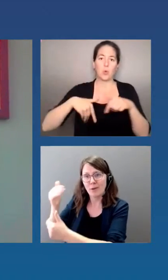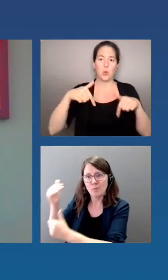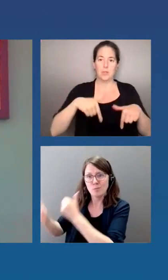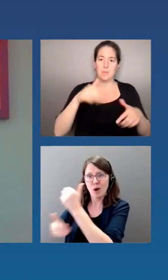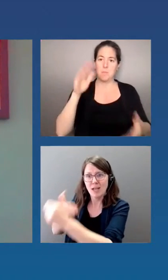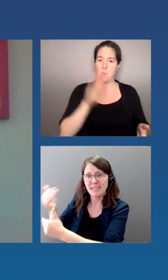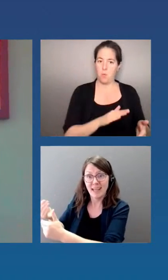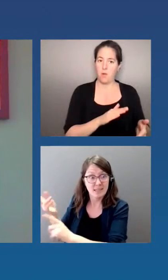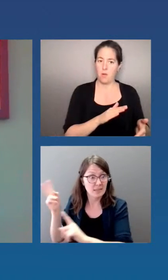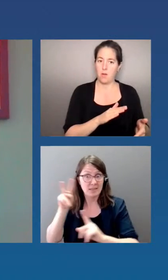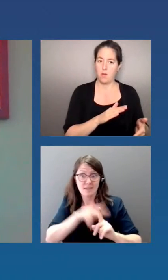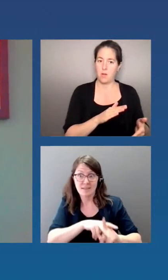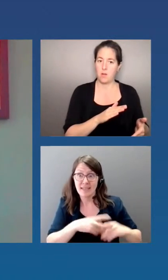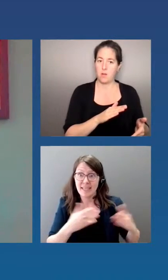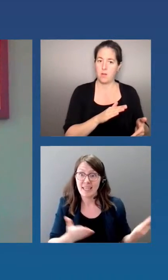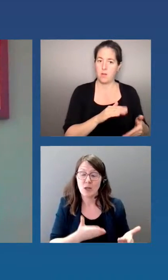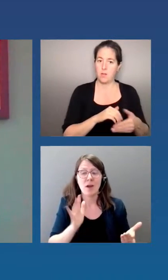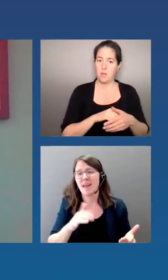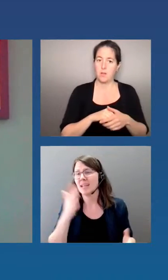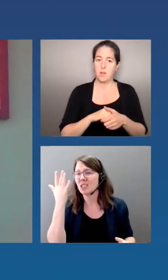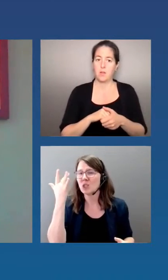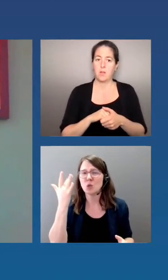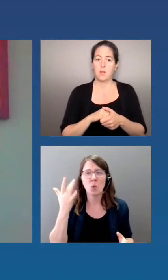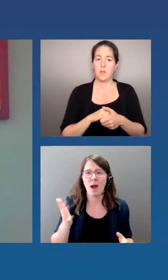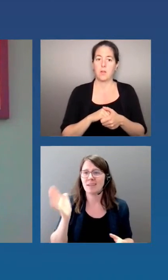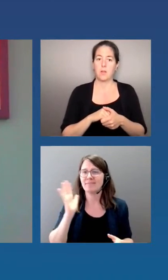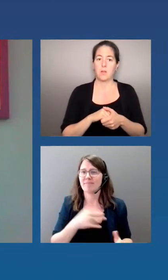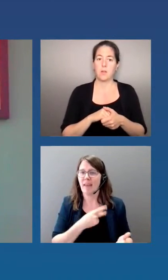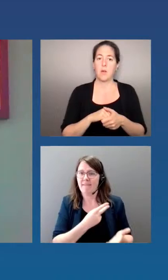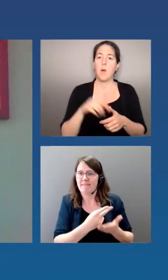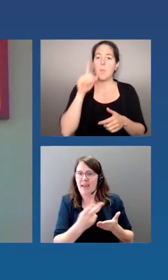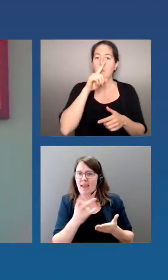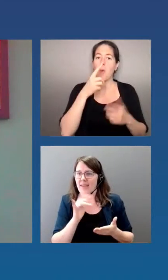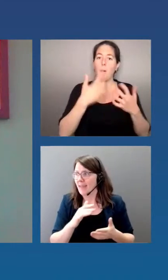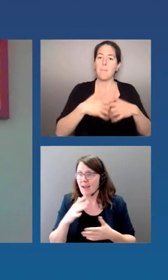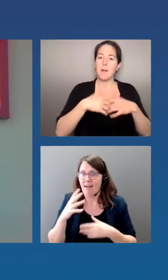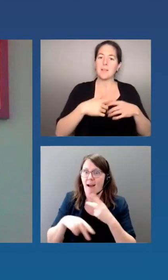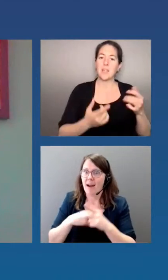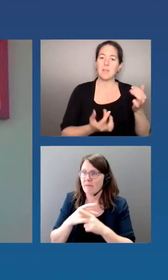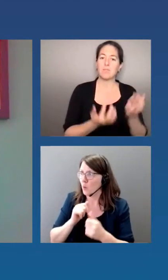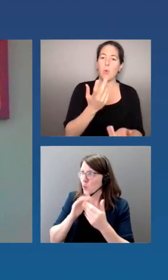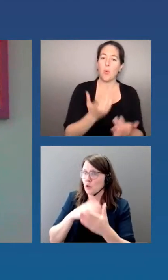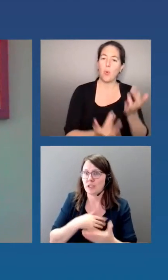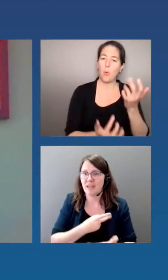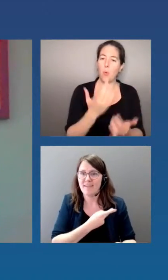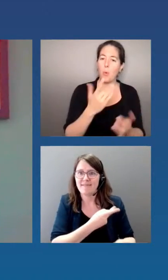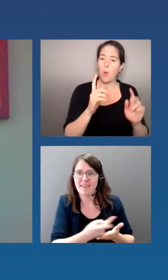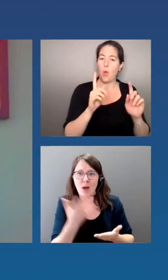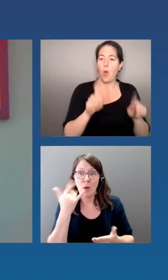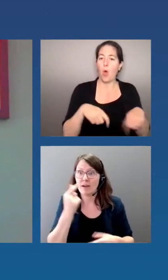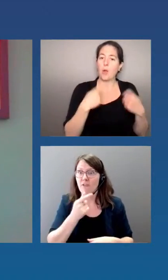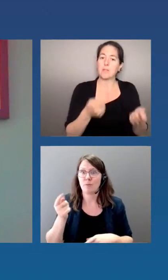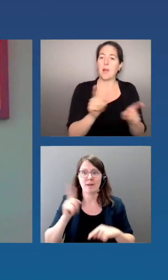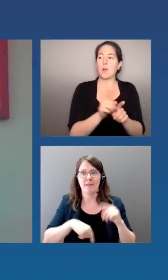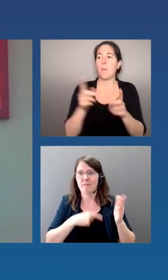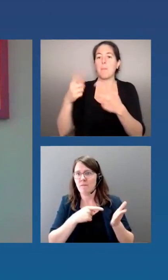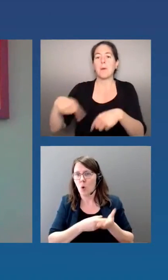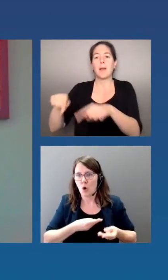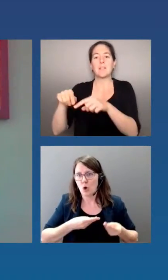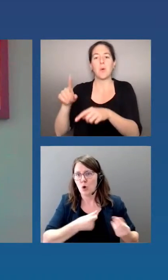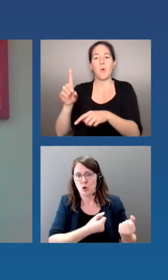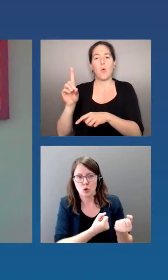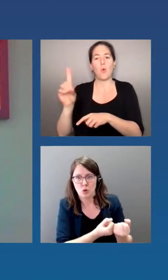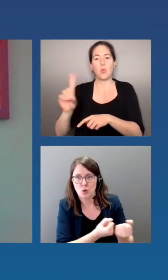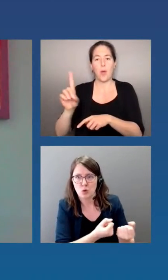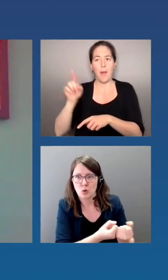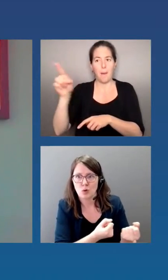incinerator, just a standard incinerator now, the one that is in Durham region, was about $350 million of capital costs. The first 12 years of operation, it's